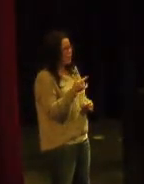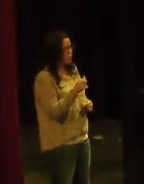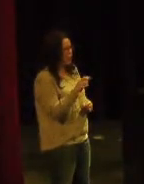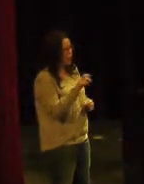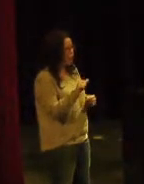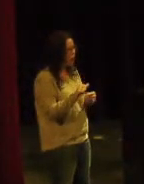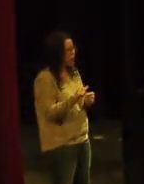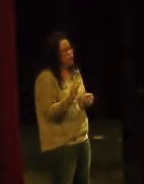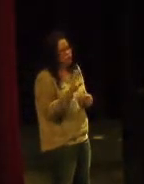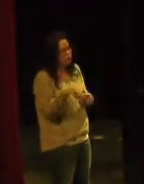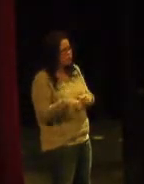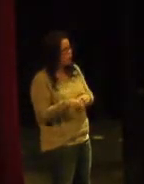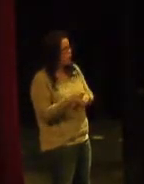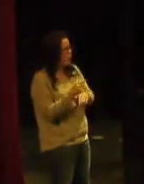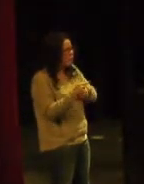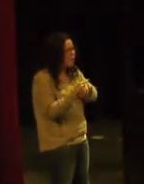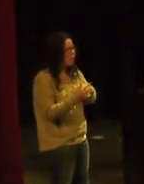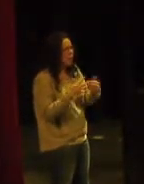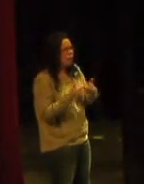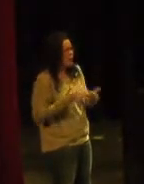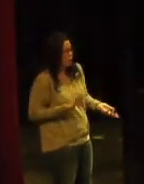whichever country you happen to be.